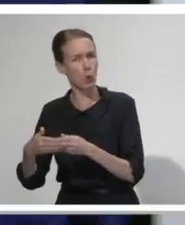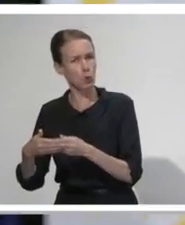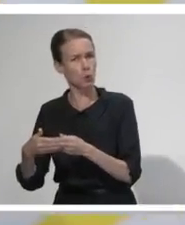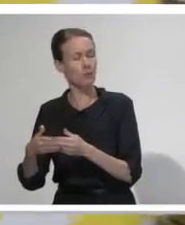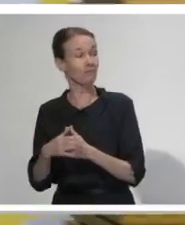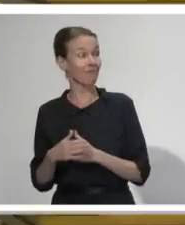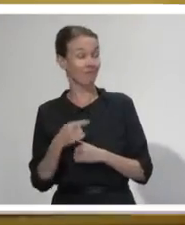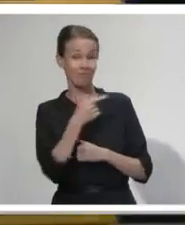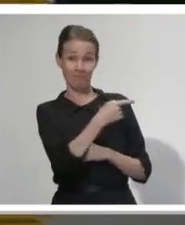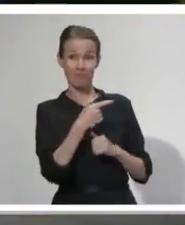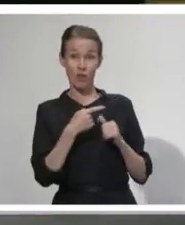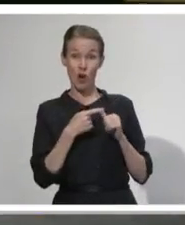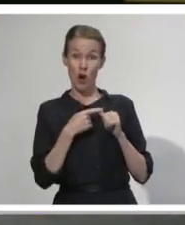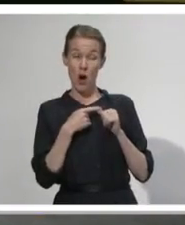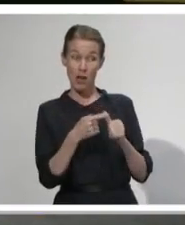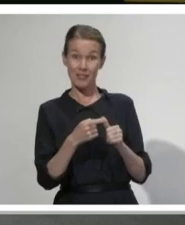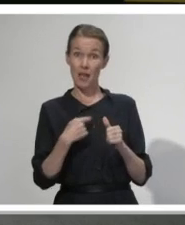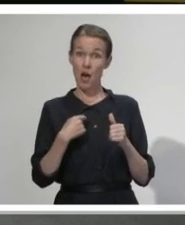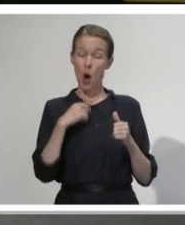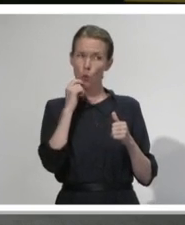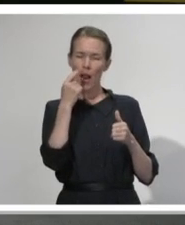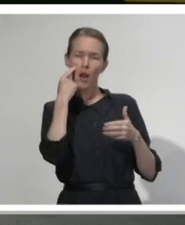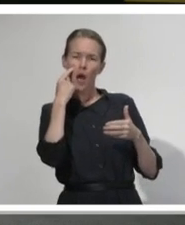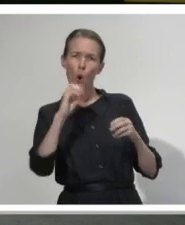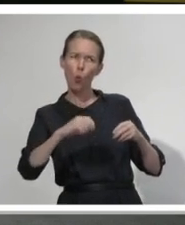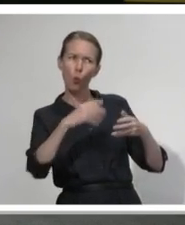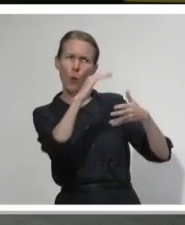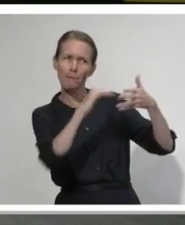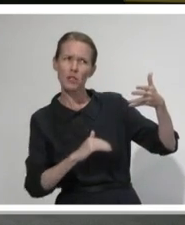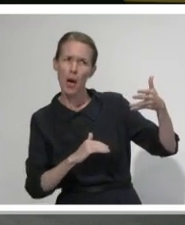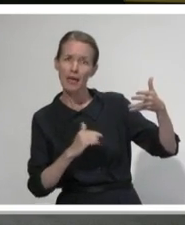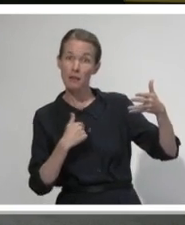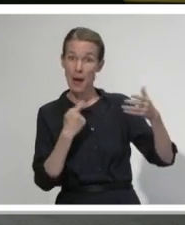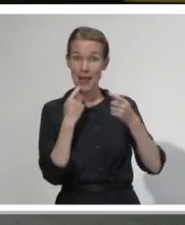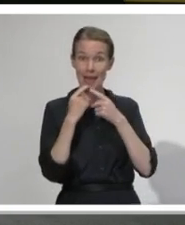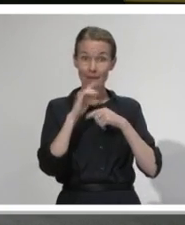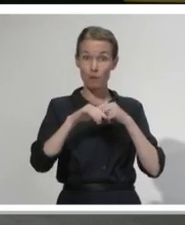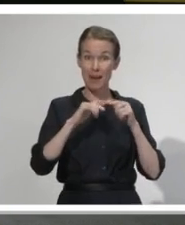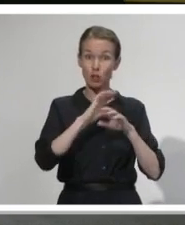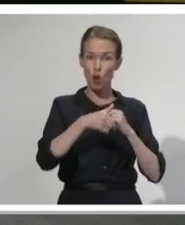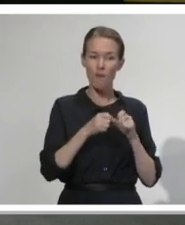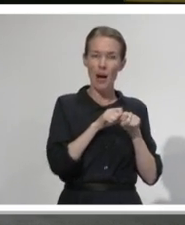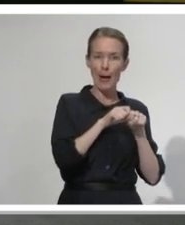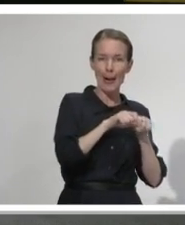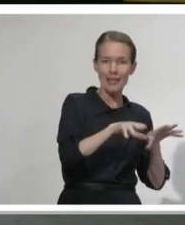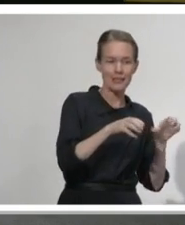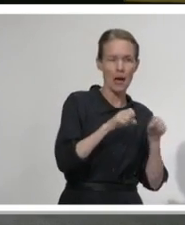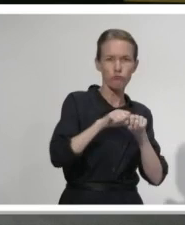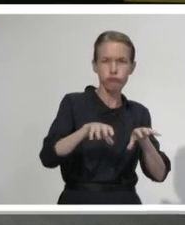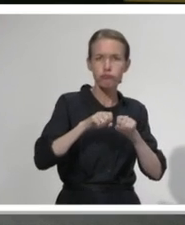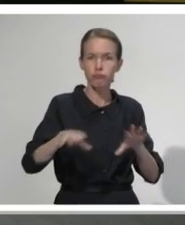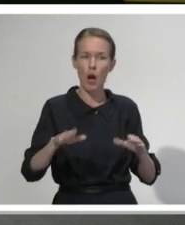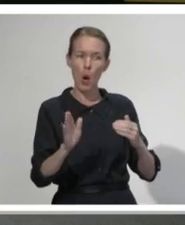on the website to see if that's signalled on the website, because that's where we're posting details of the clusters. It's